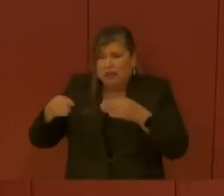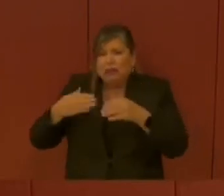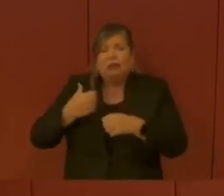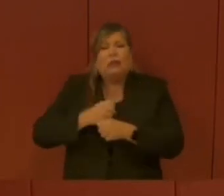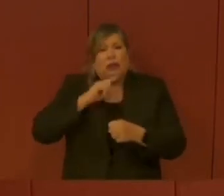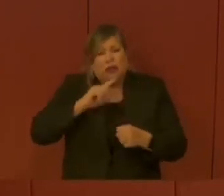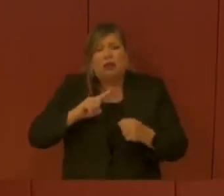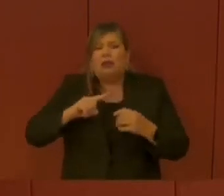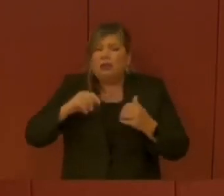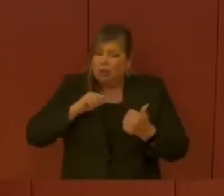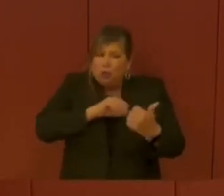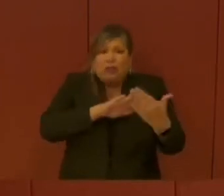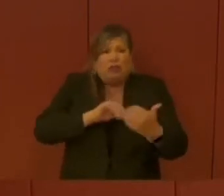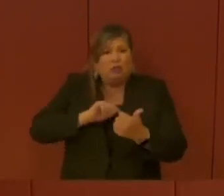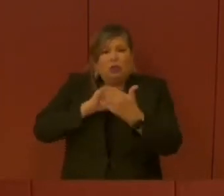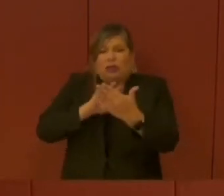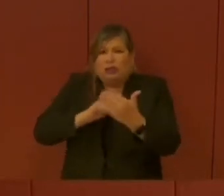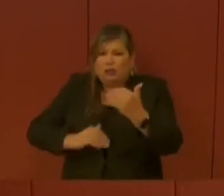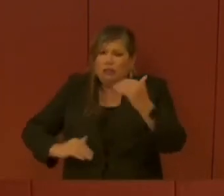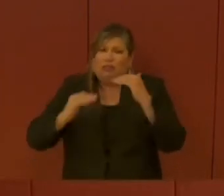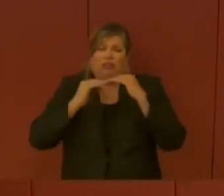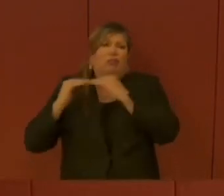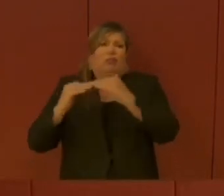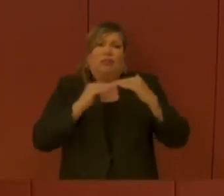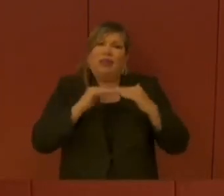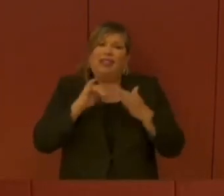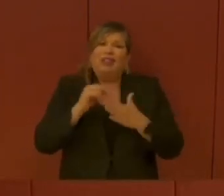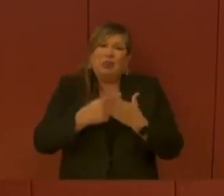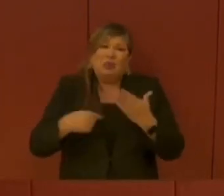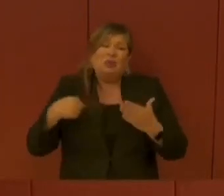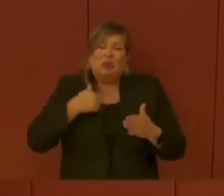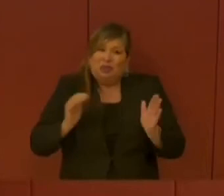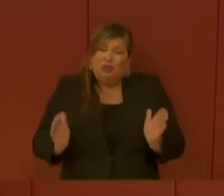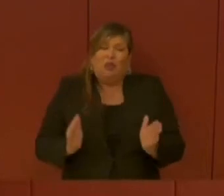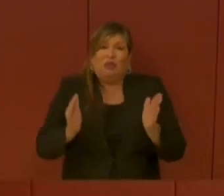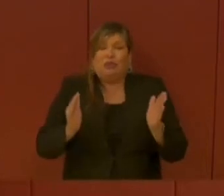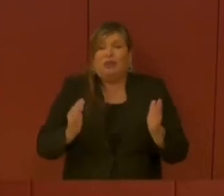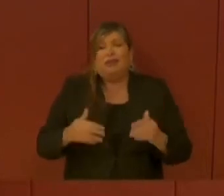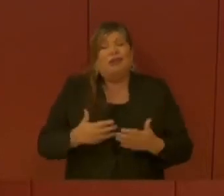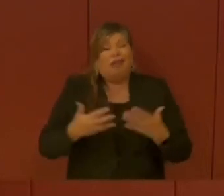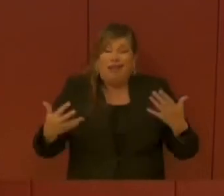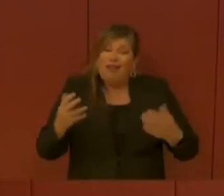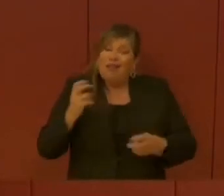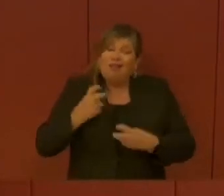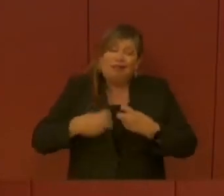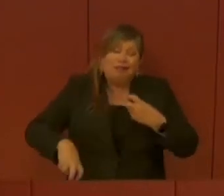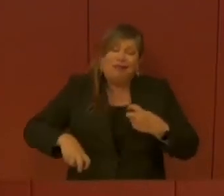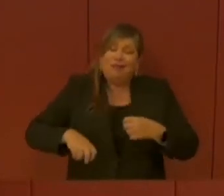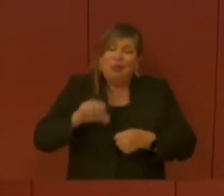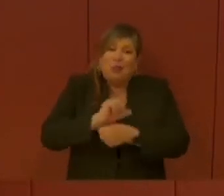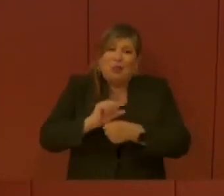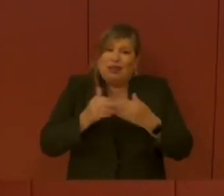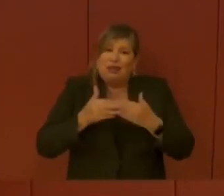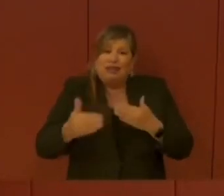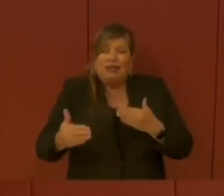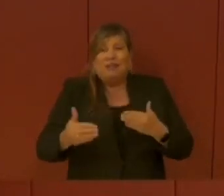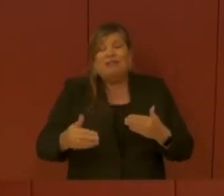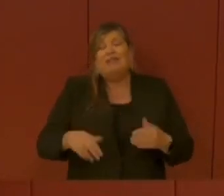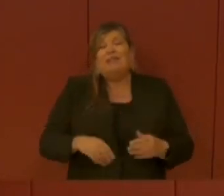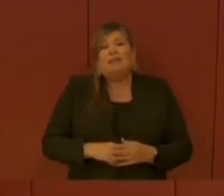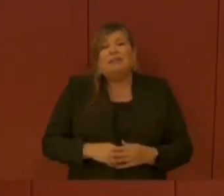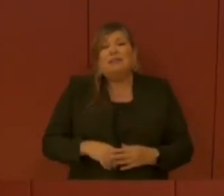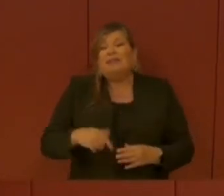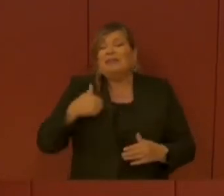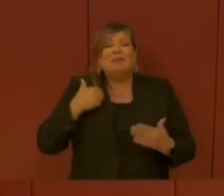to address those issues. That's what we're promoting. That's what we're announcing today. A lot of stubborn work ahead of us. Wonderful to be back here